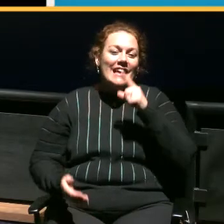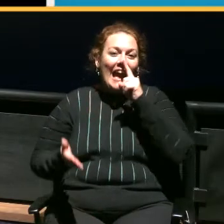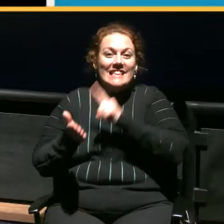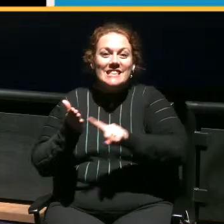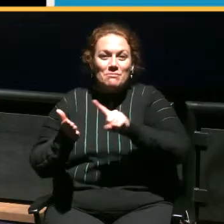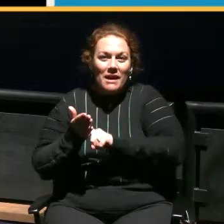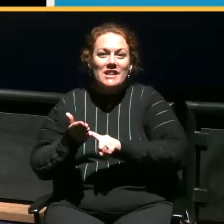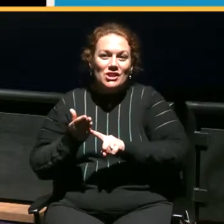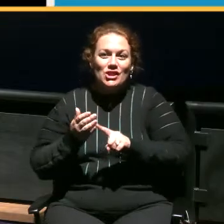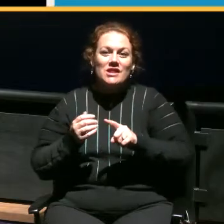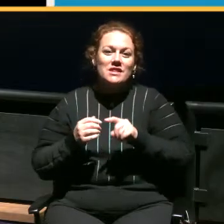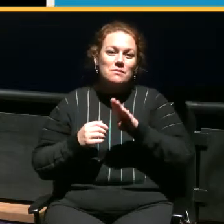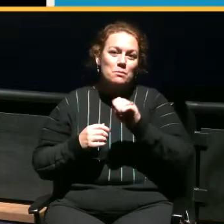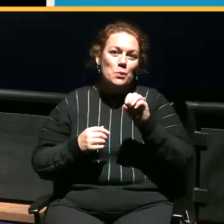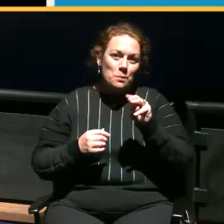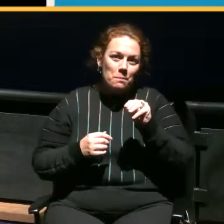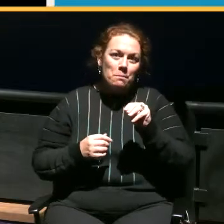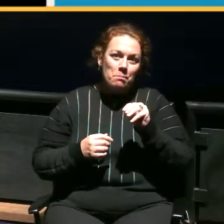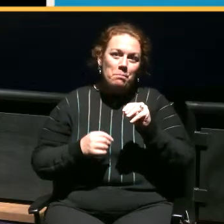inspection boom, the orbital